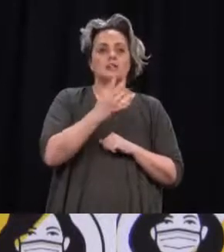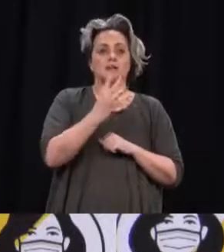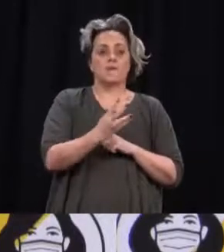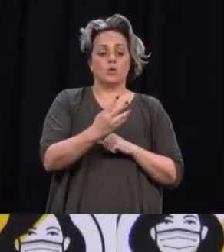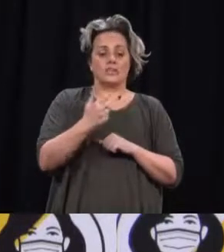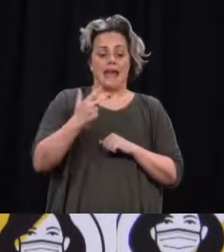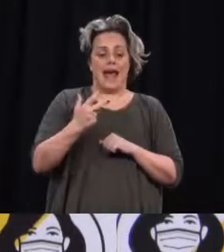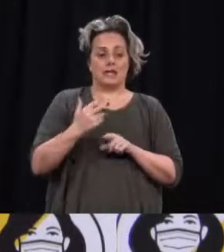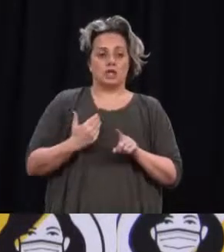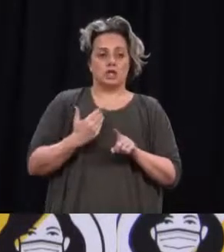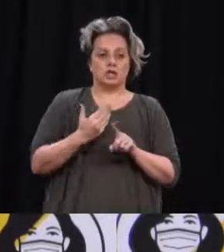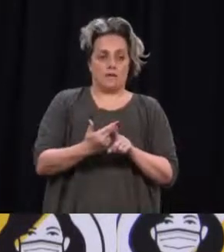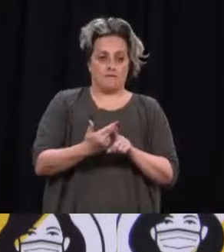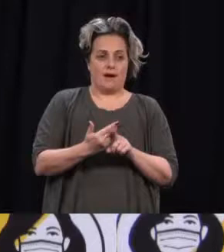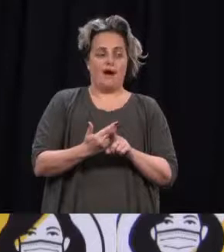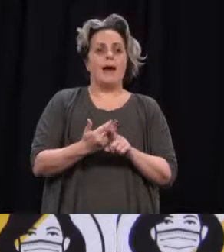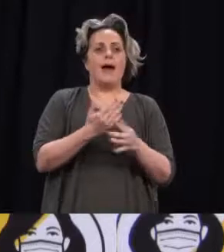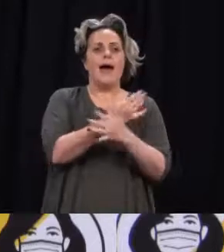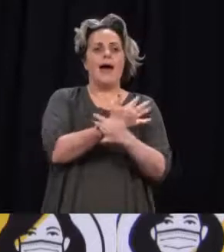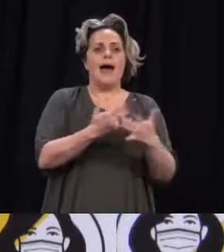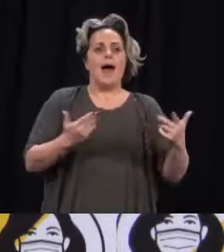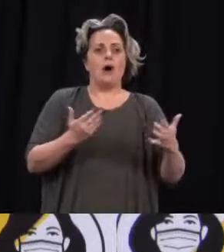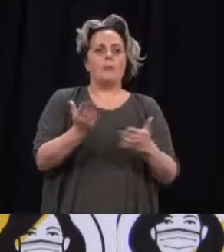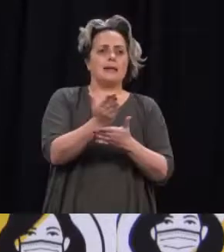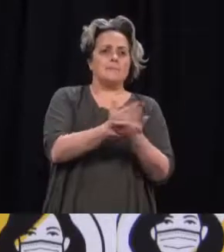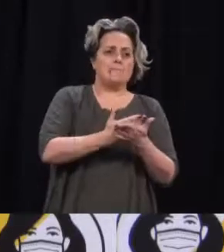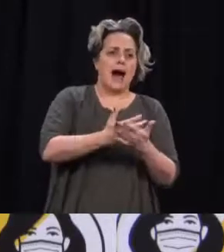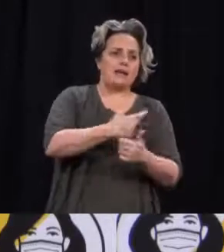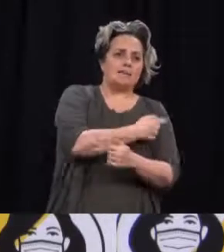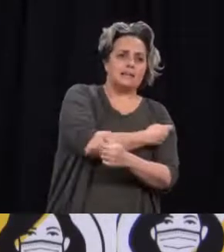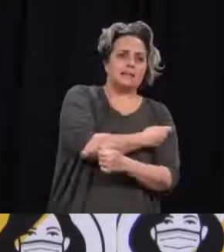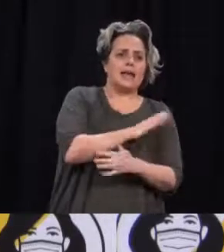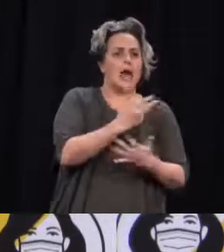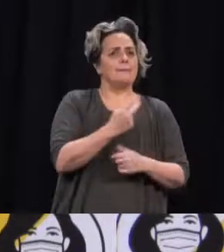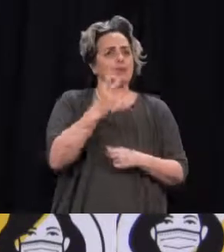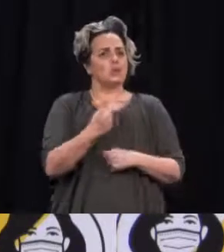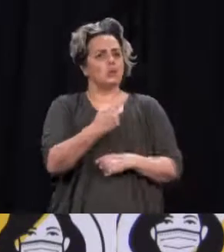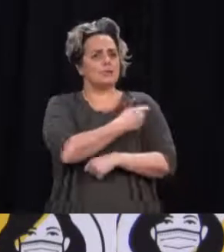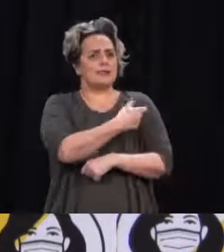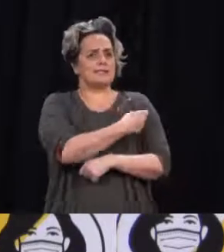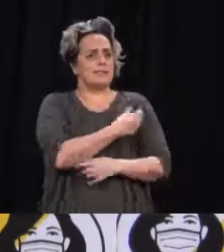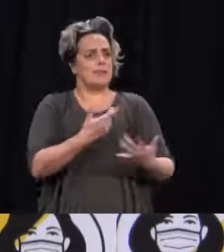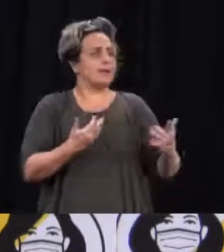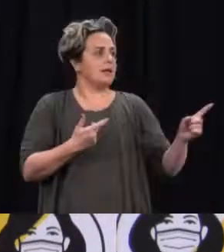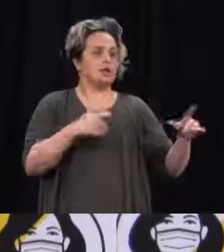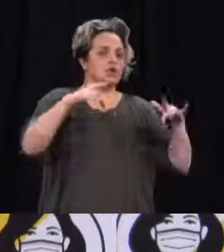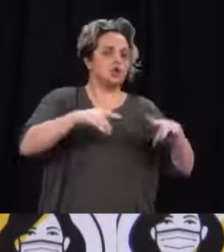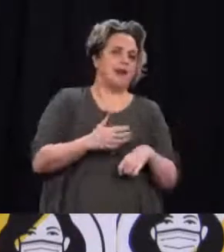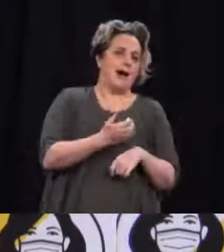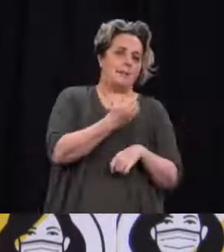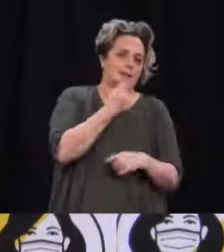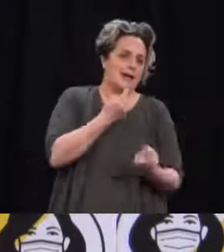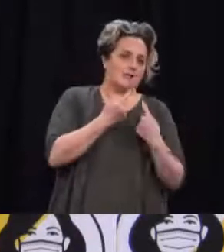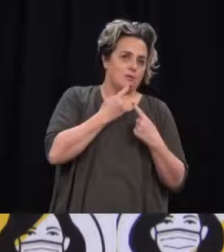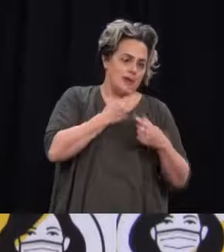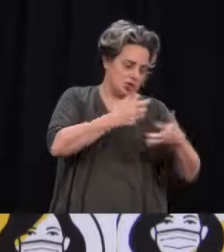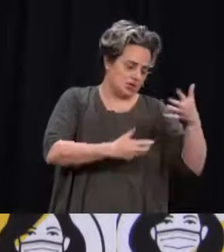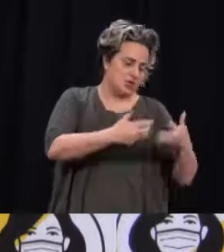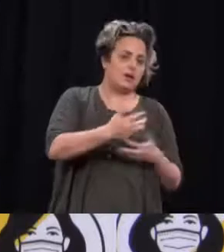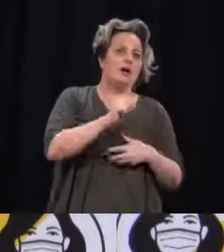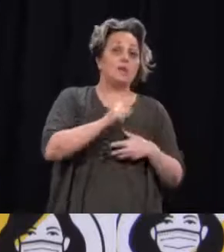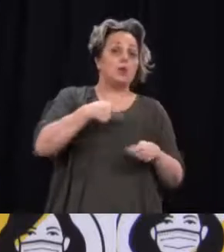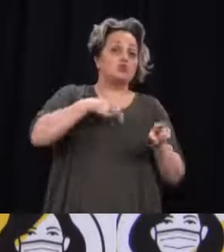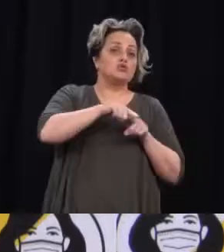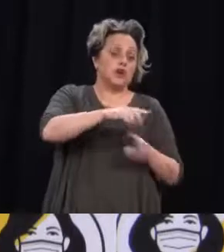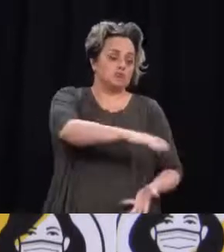far, have you got a number of how many have been partially and fully vaccinated? No, we don't. I don't have an update on that, but we will see if we can